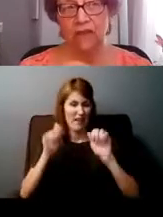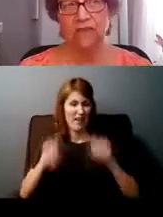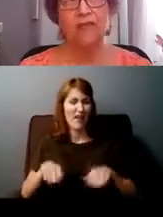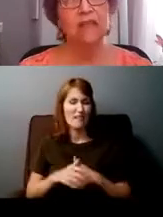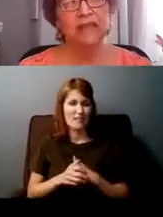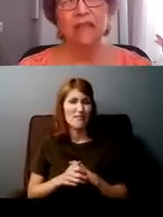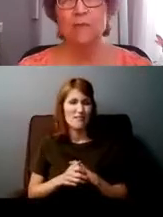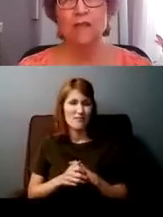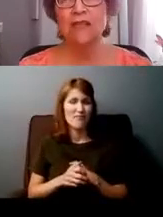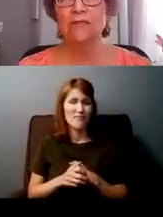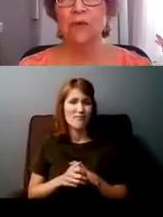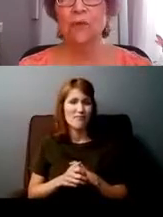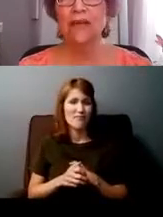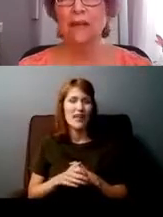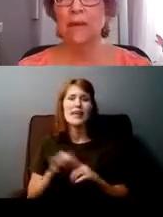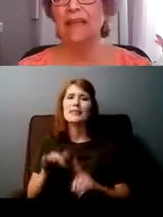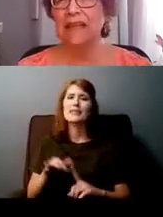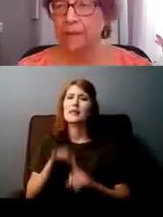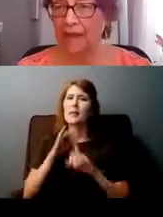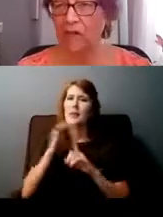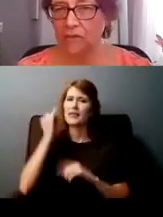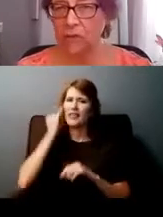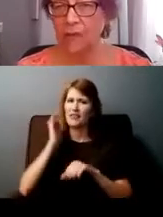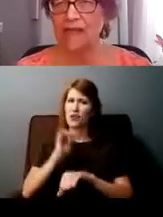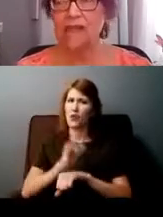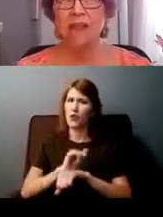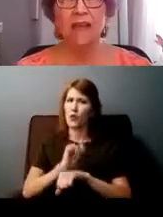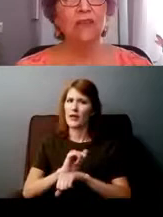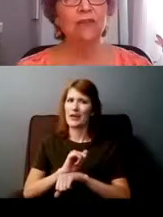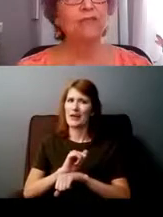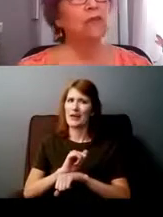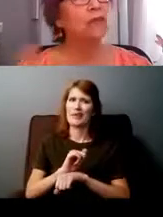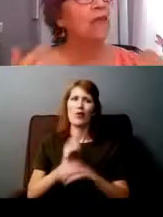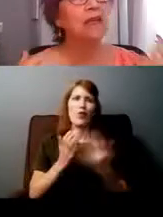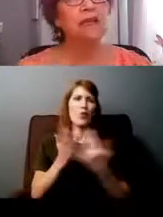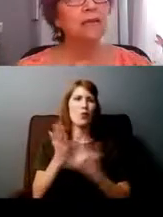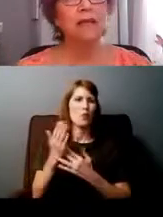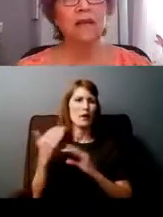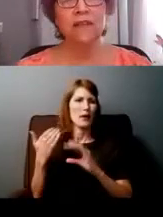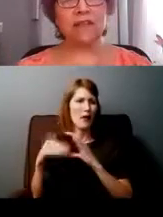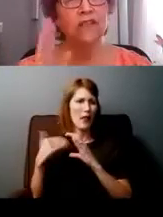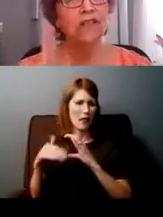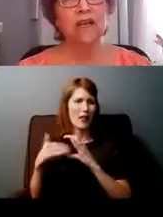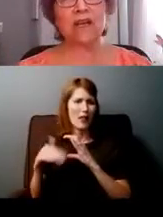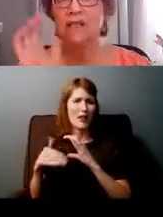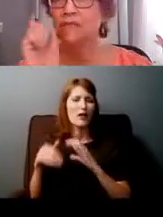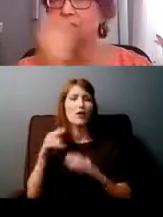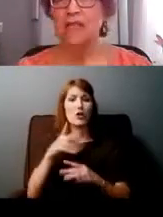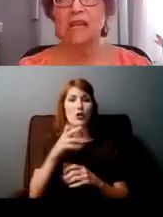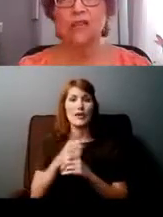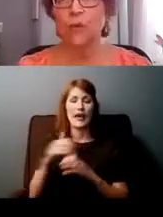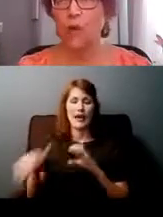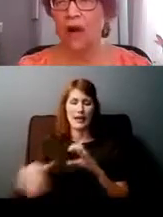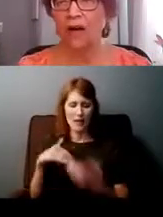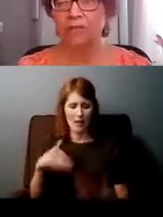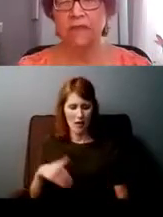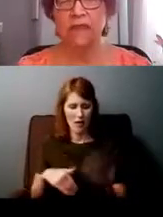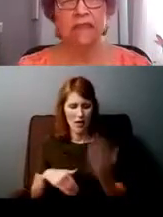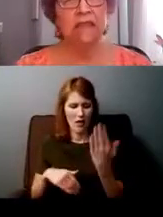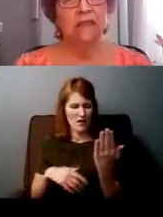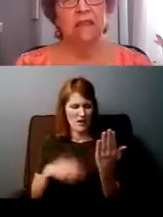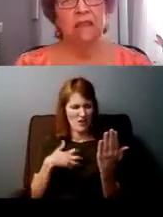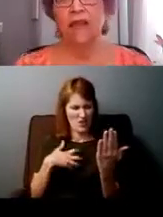not, especially if you're working by email, right? And you get an email that just sets you